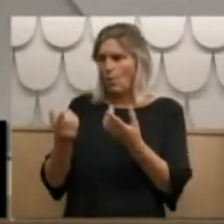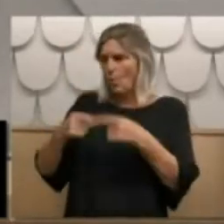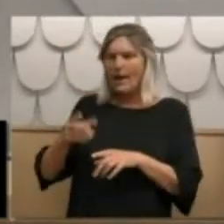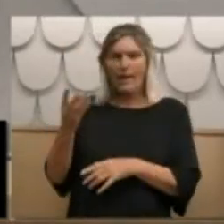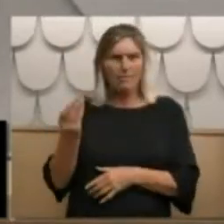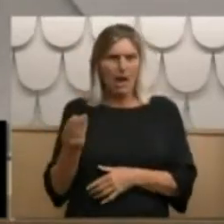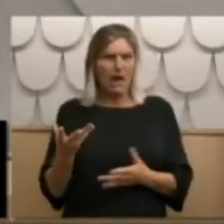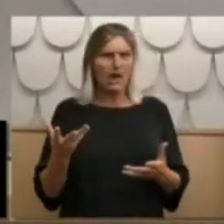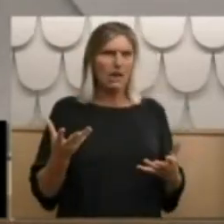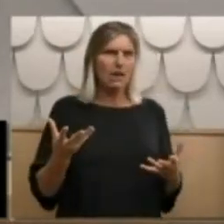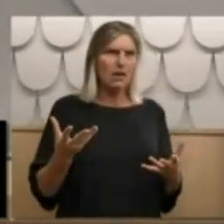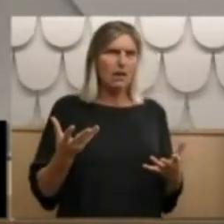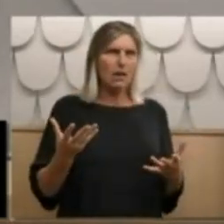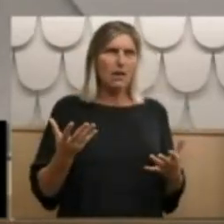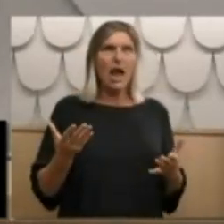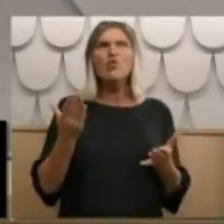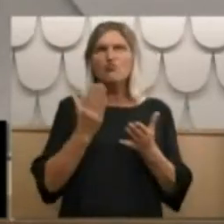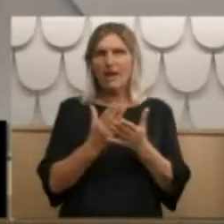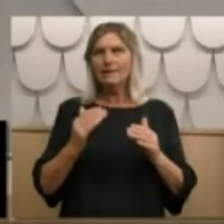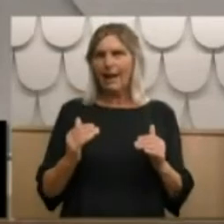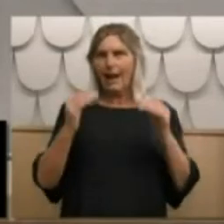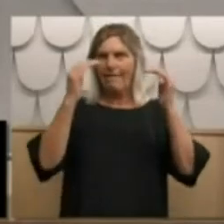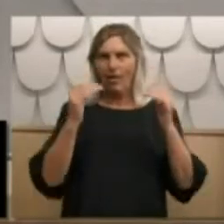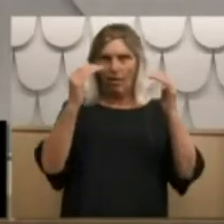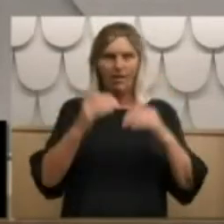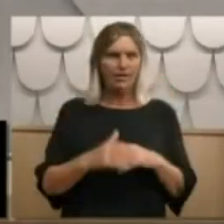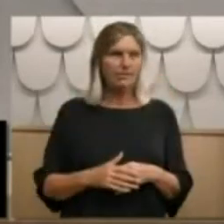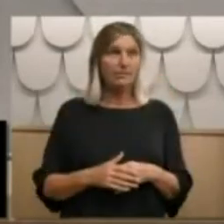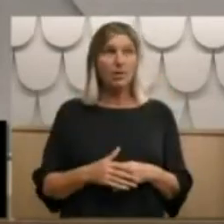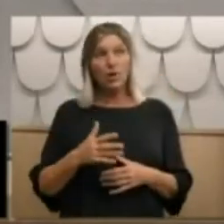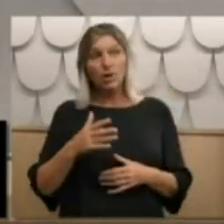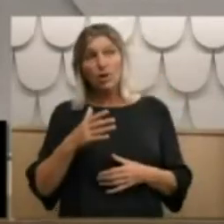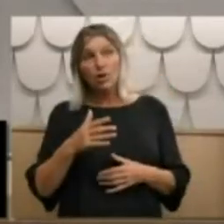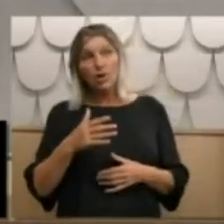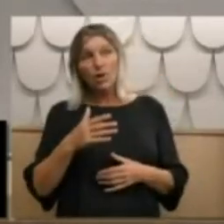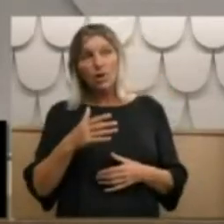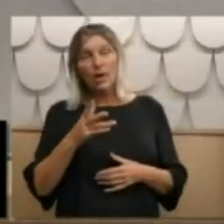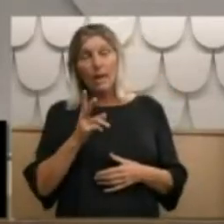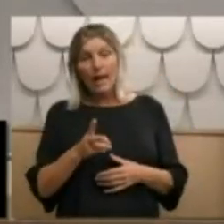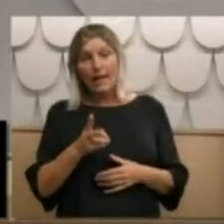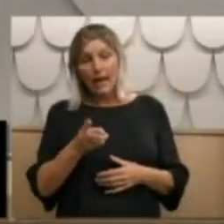you submit as a realistic level, there has to be a reassessment of the